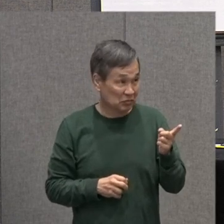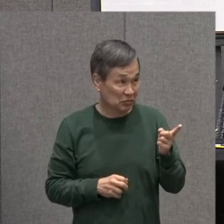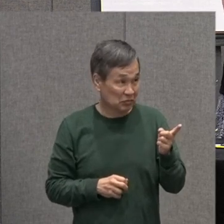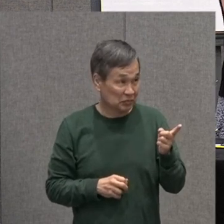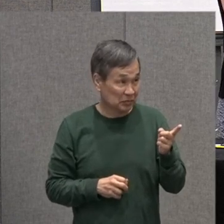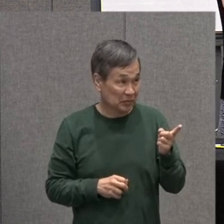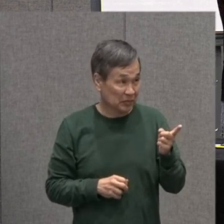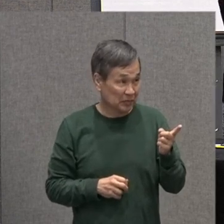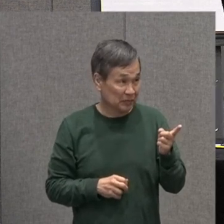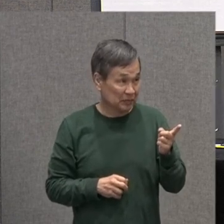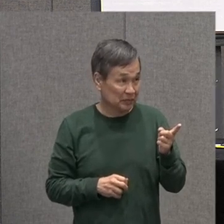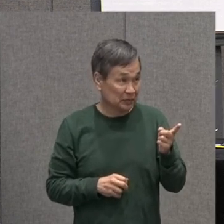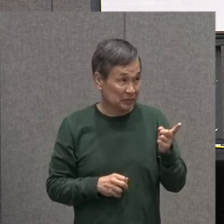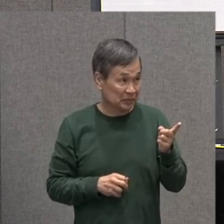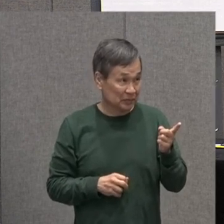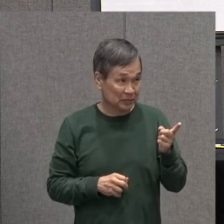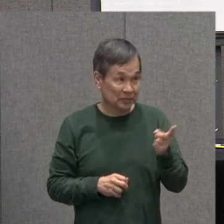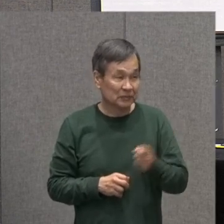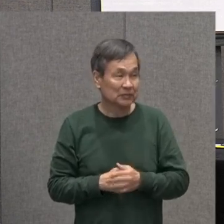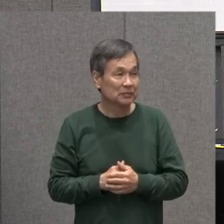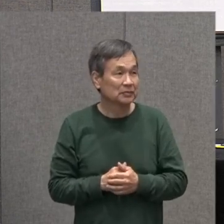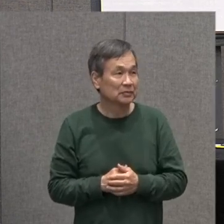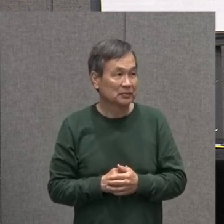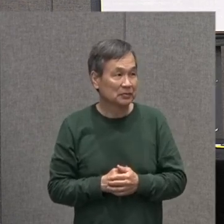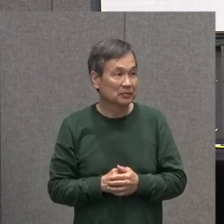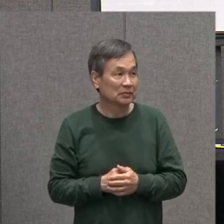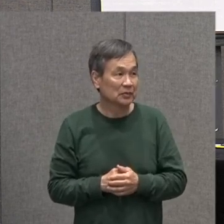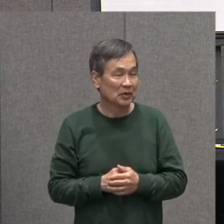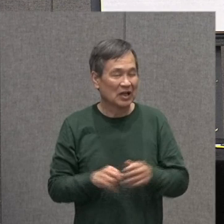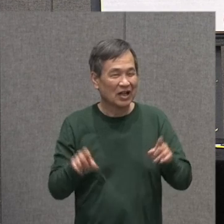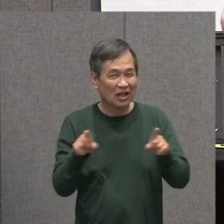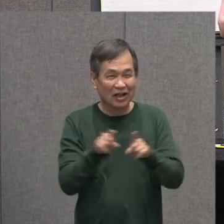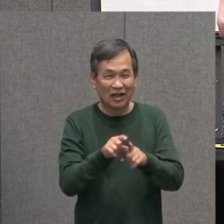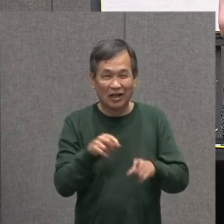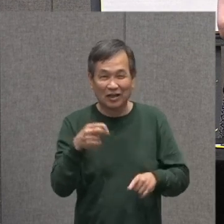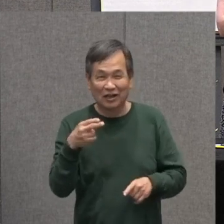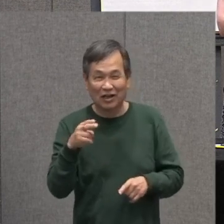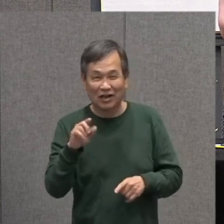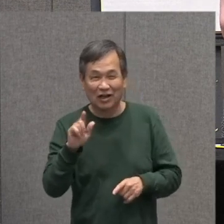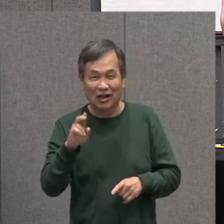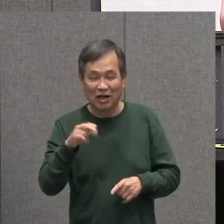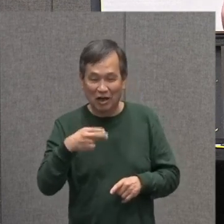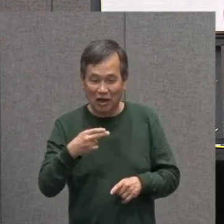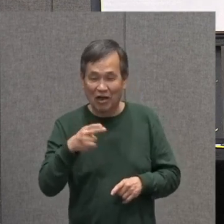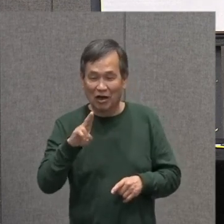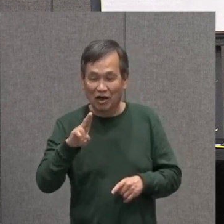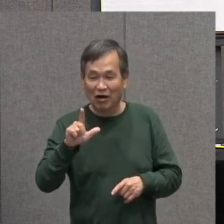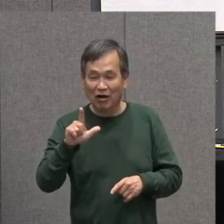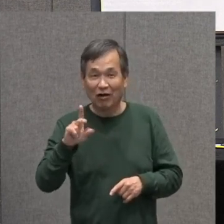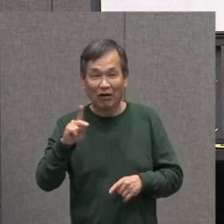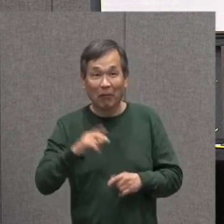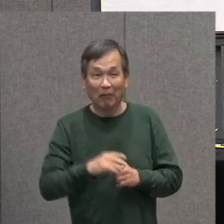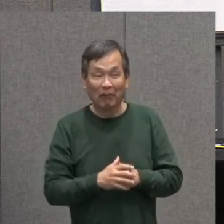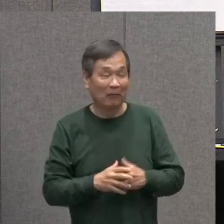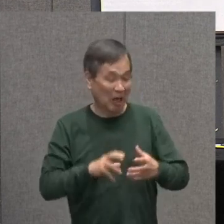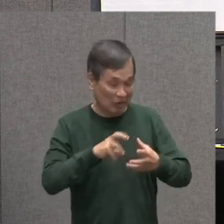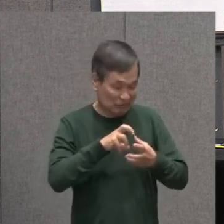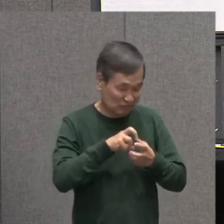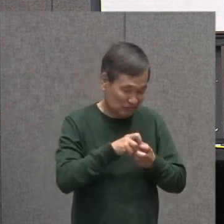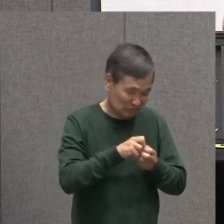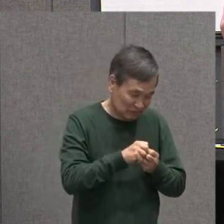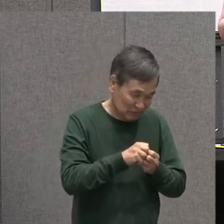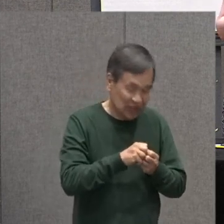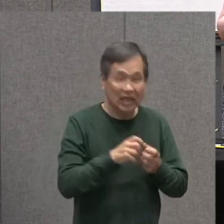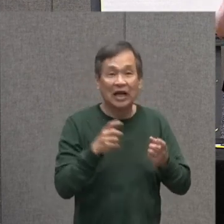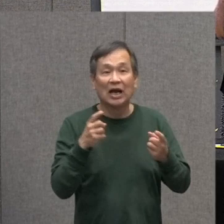Just crumple it. Makes me feel like the Hulk. That's right. Just really, really crumple it. And what happens when you crumple a piece of paper